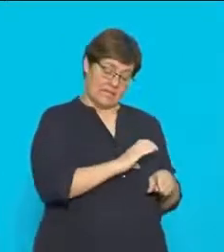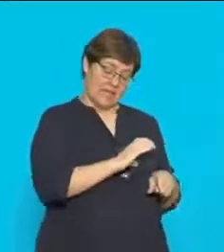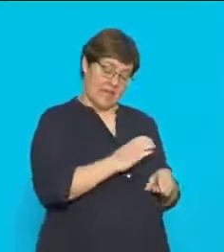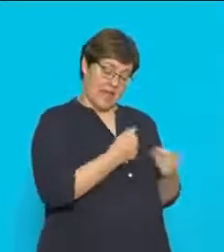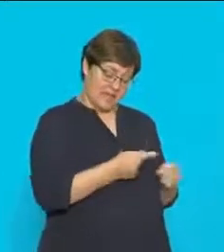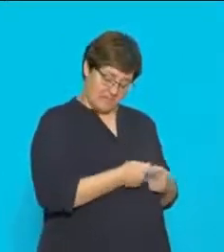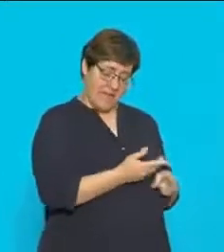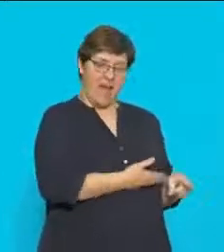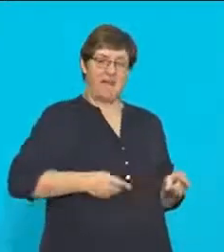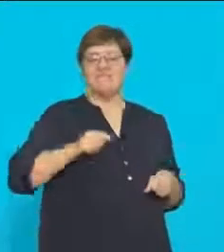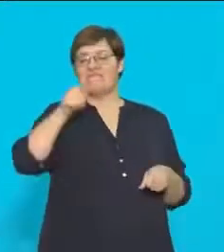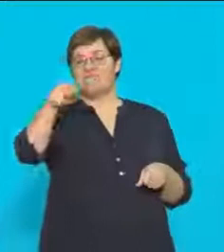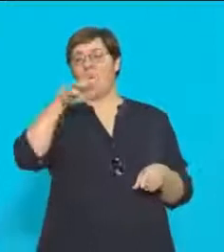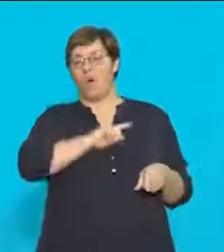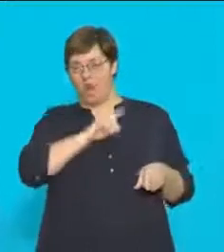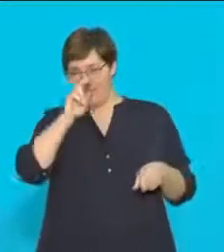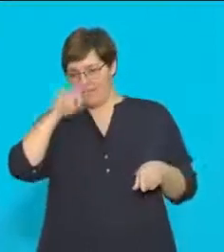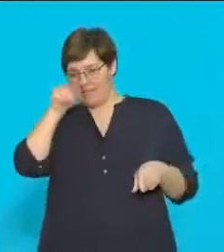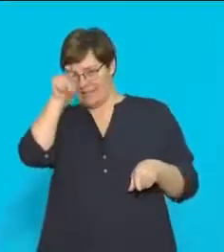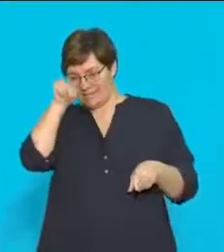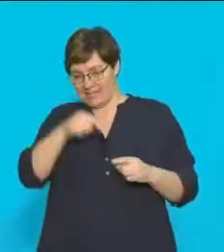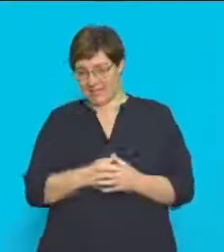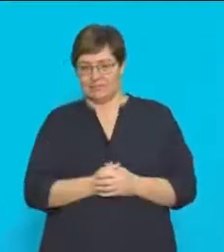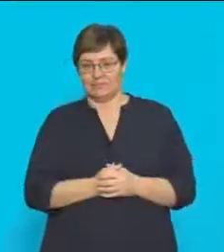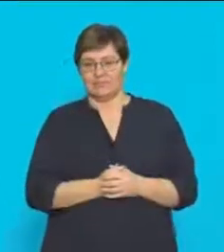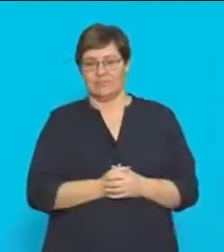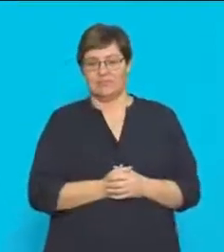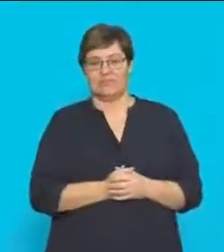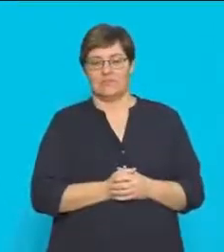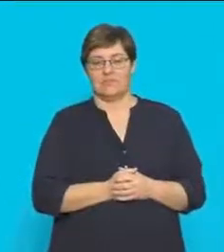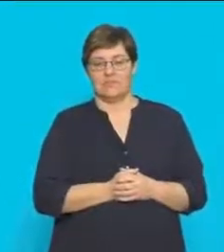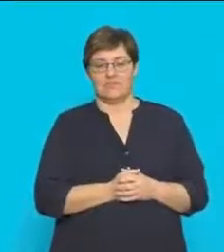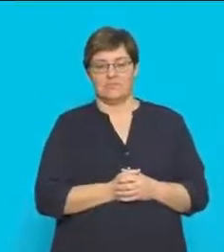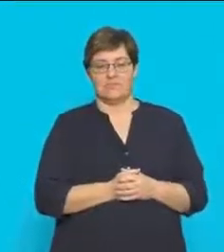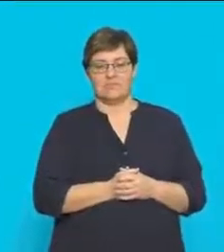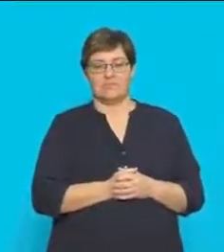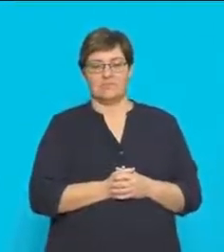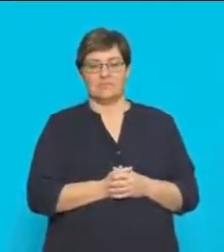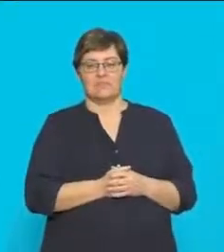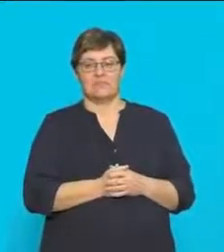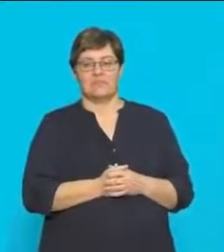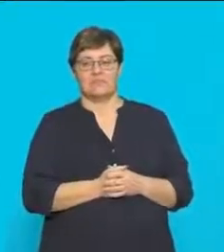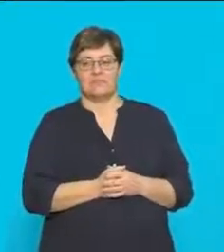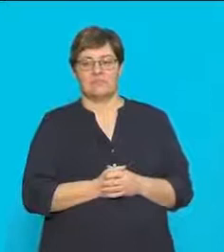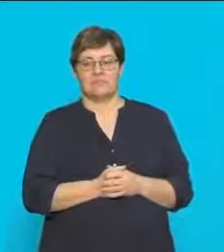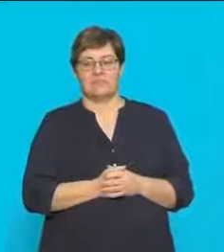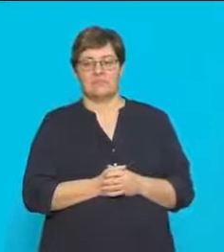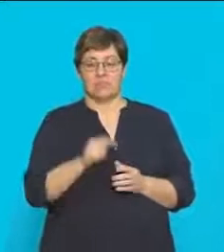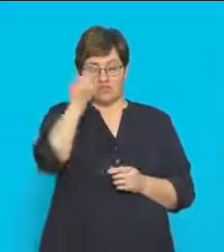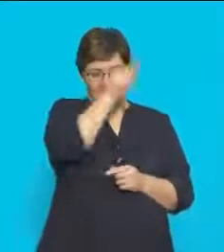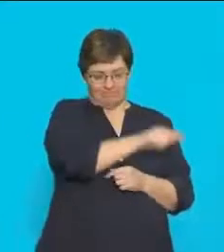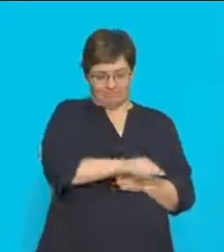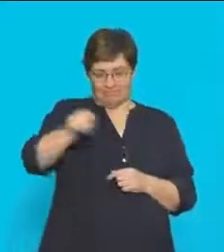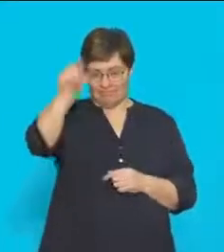and we have a half pair containing our unknown side. So, we have this side and the